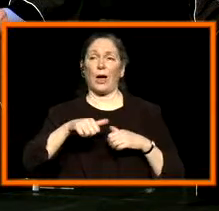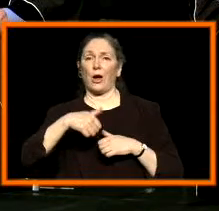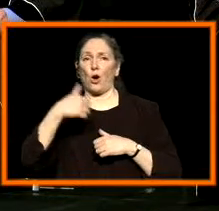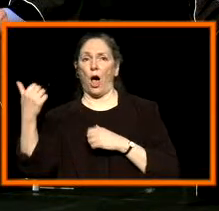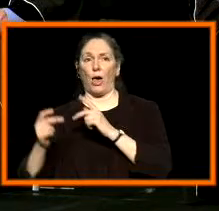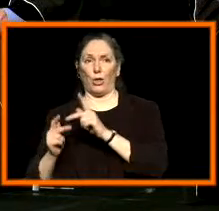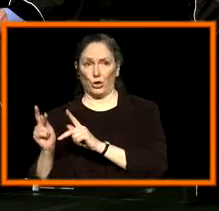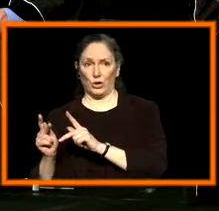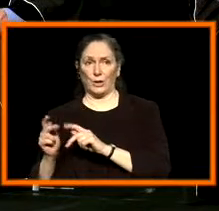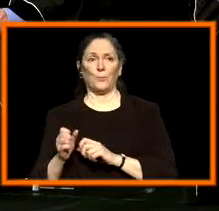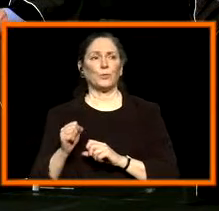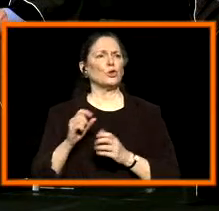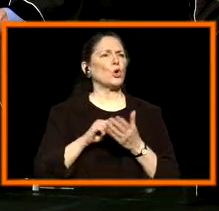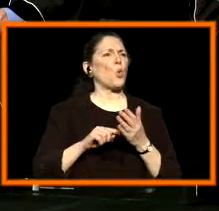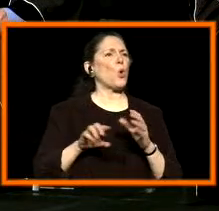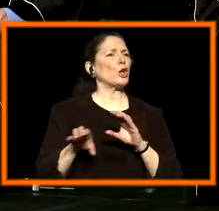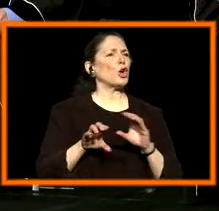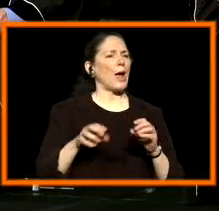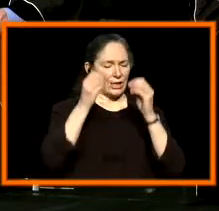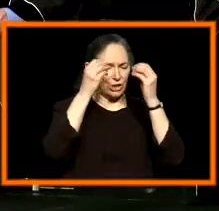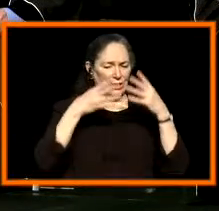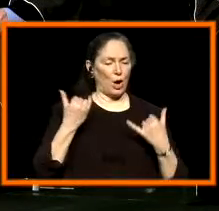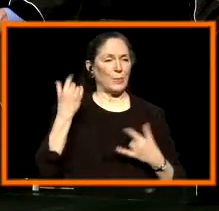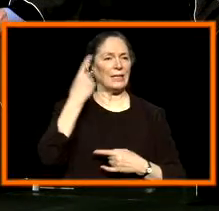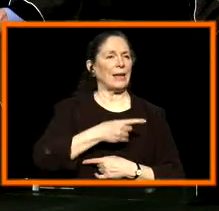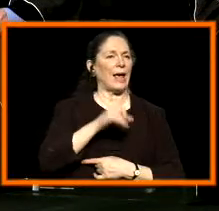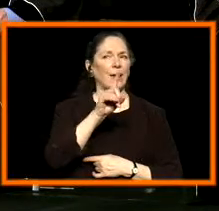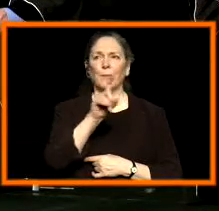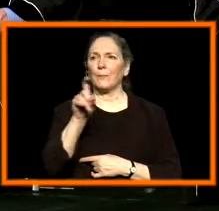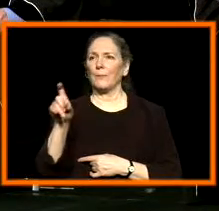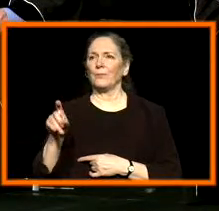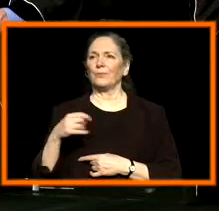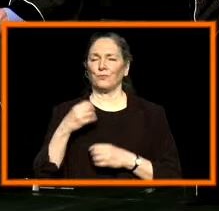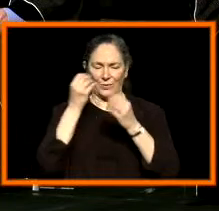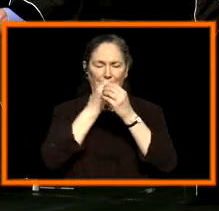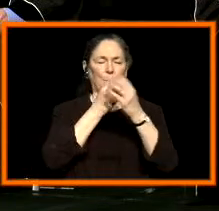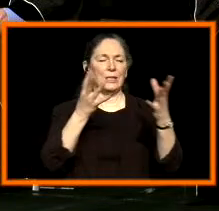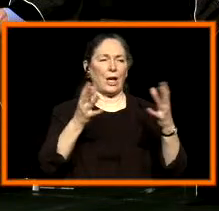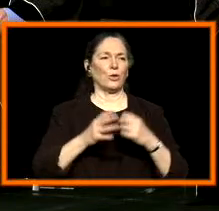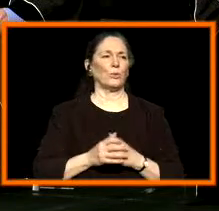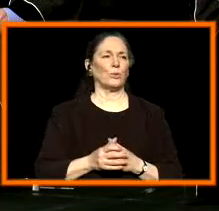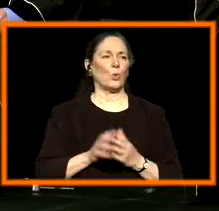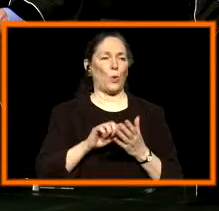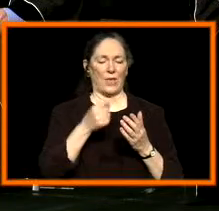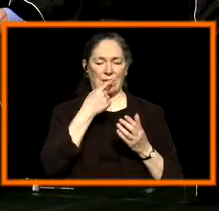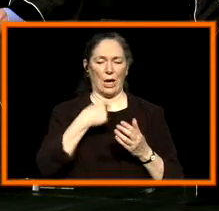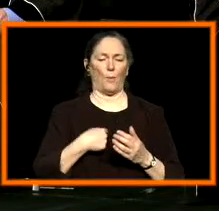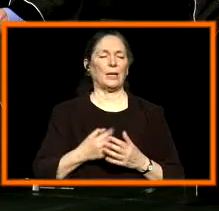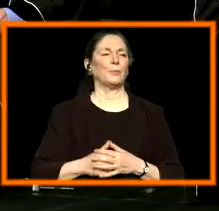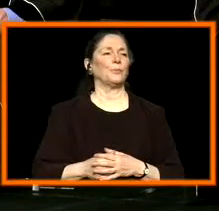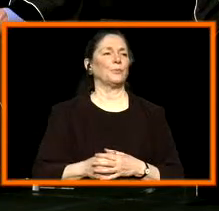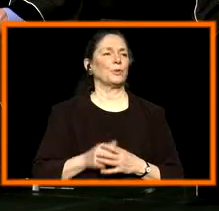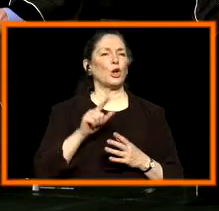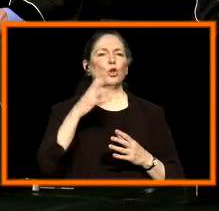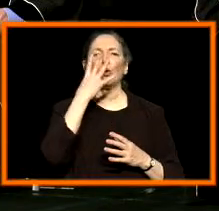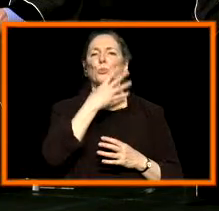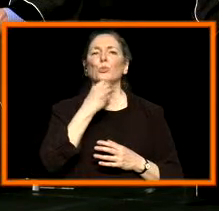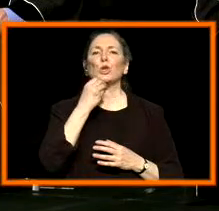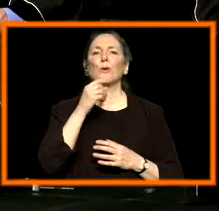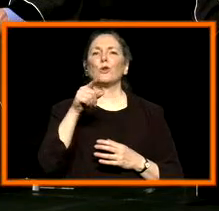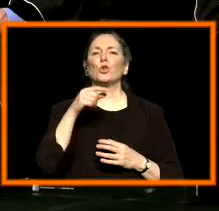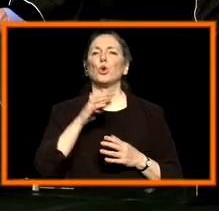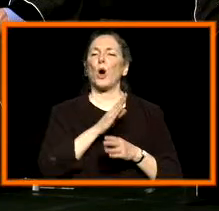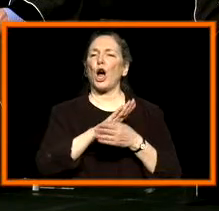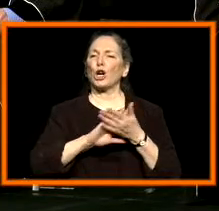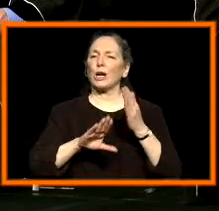others. So what do your actions say to me today? Let me tell you what they say to me. You are beautiful, you